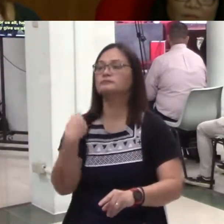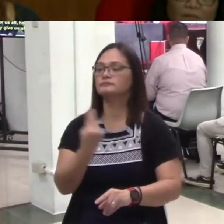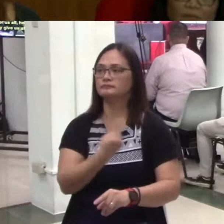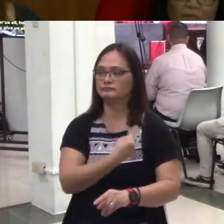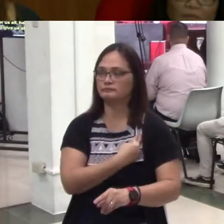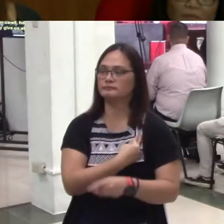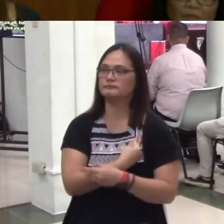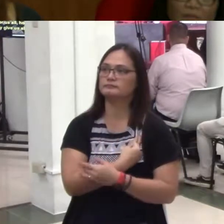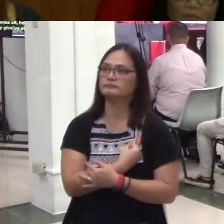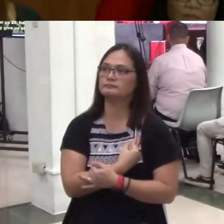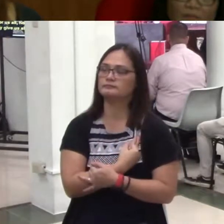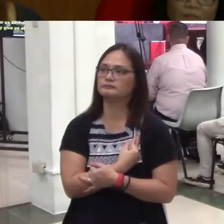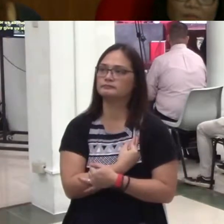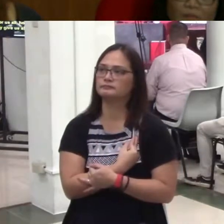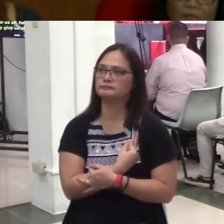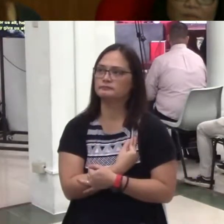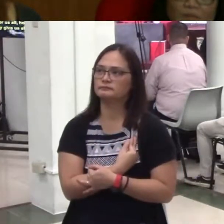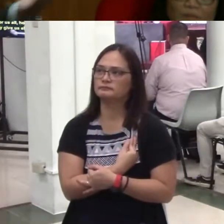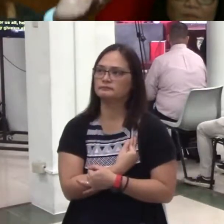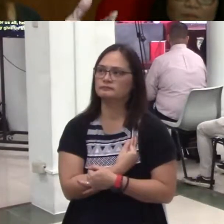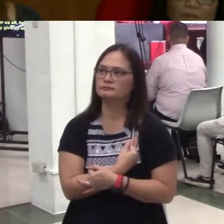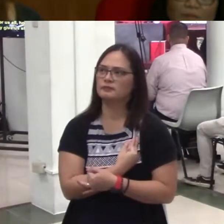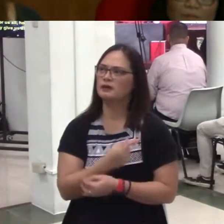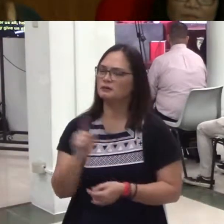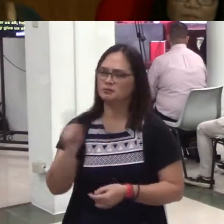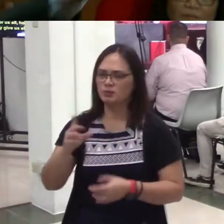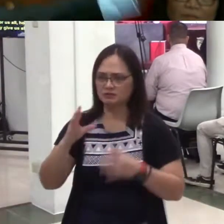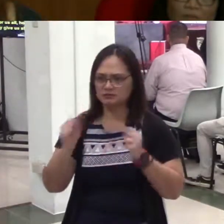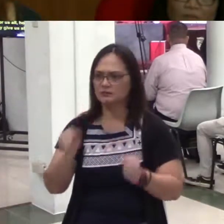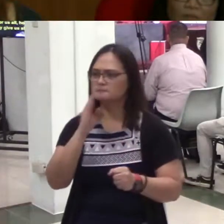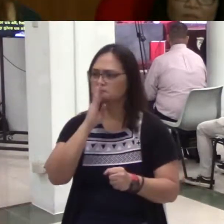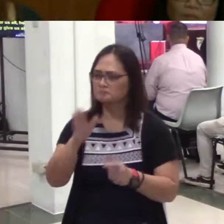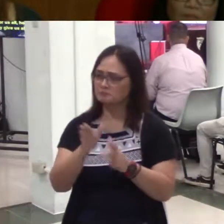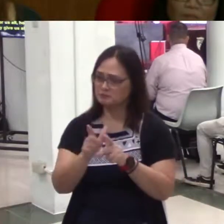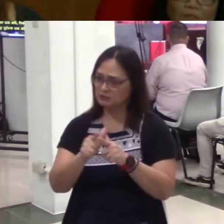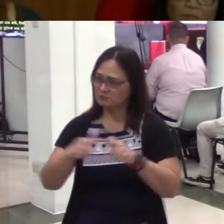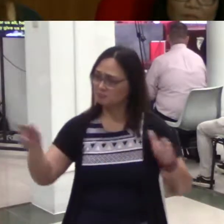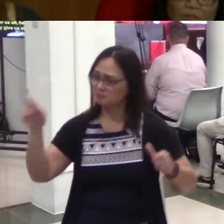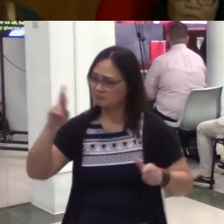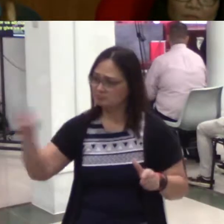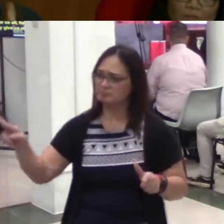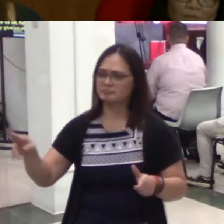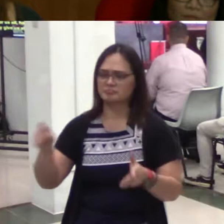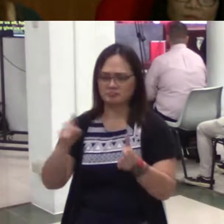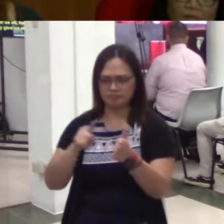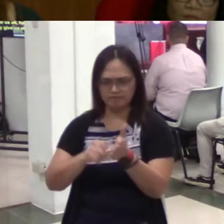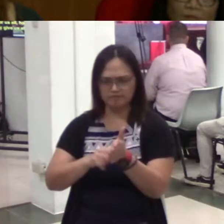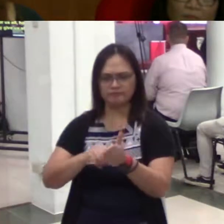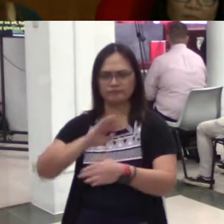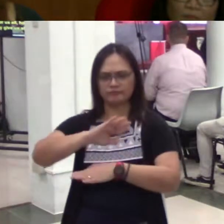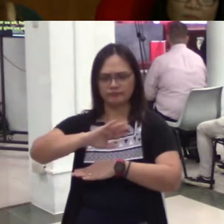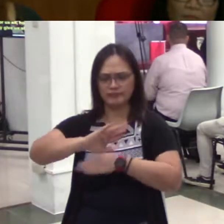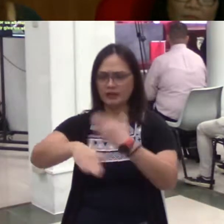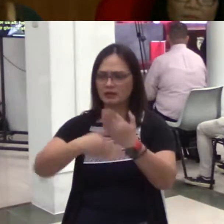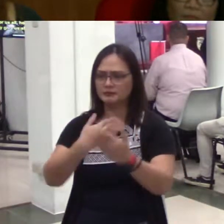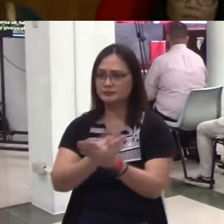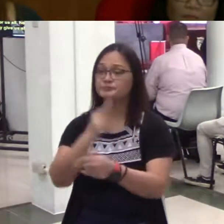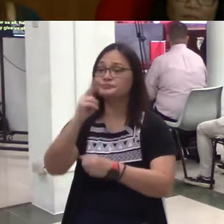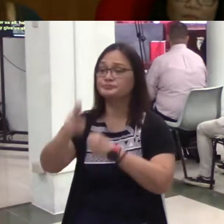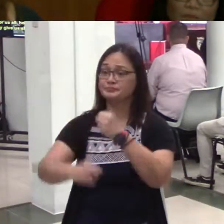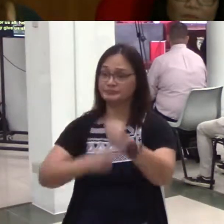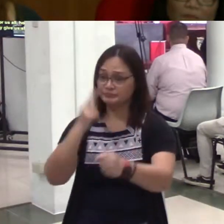said, this all came about because he spoke, but not his son.